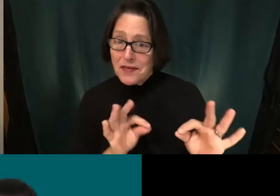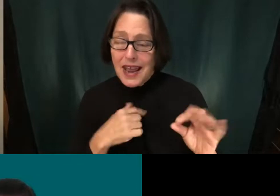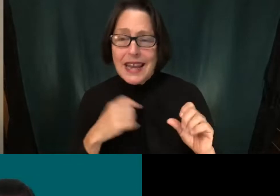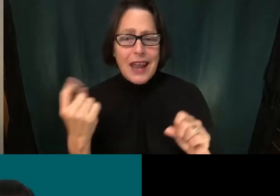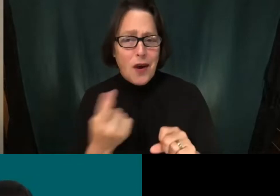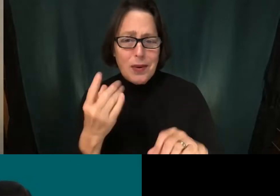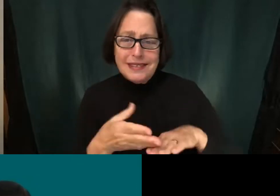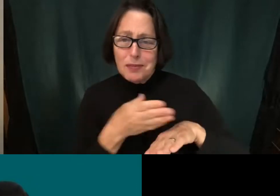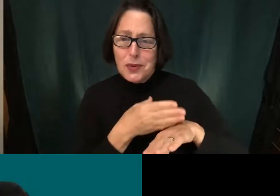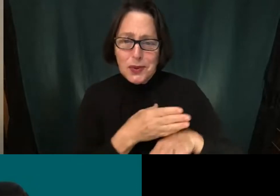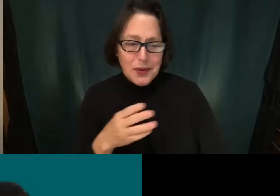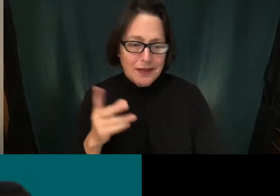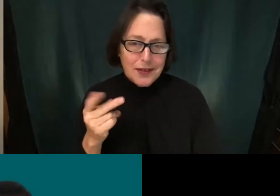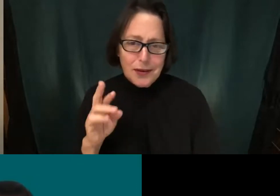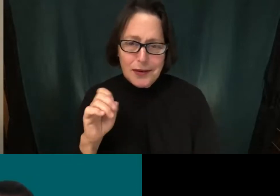improve.